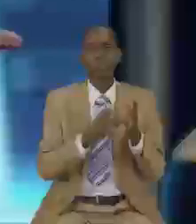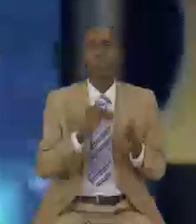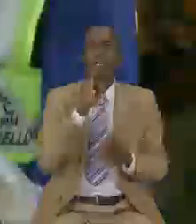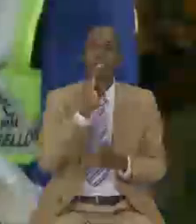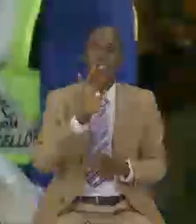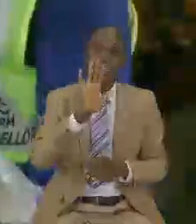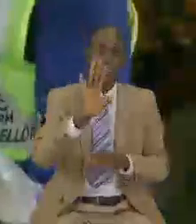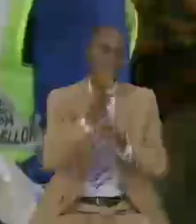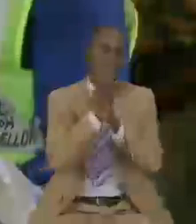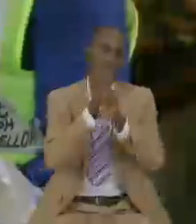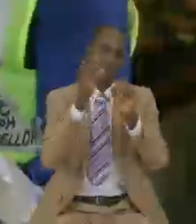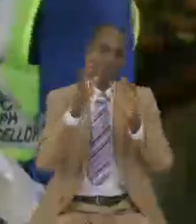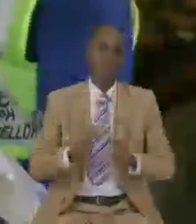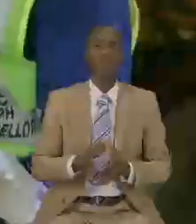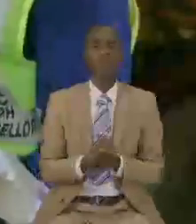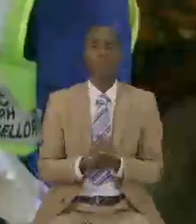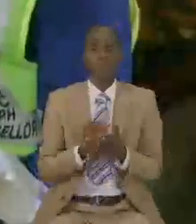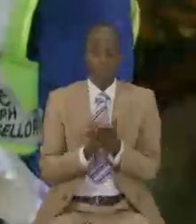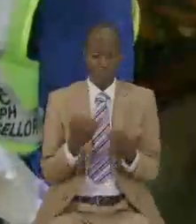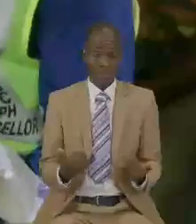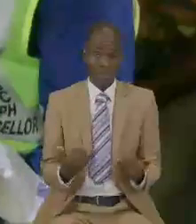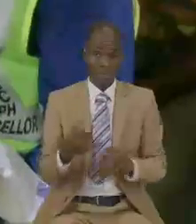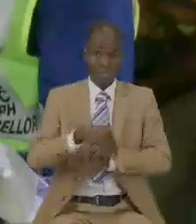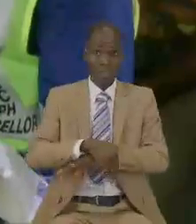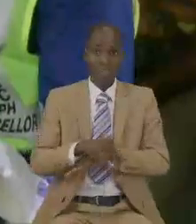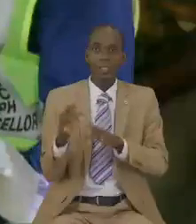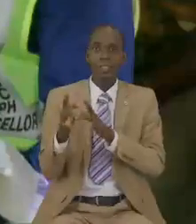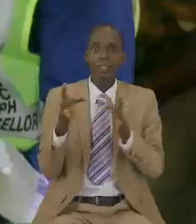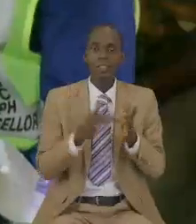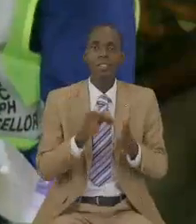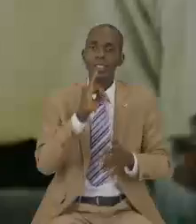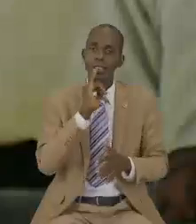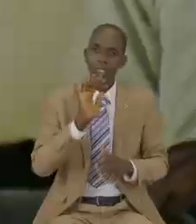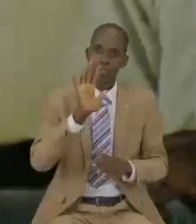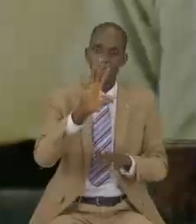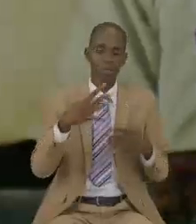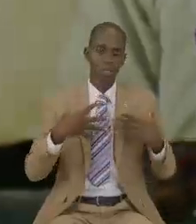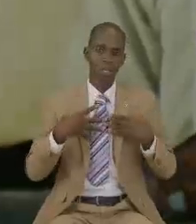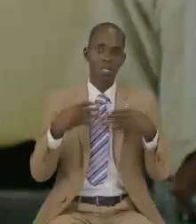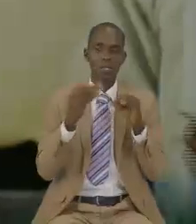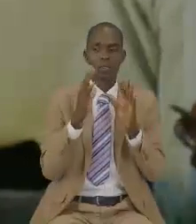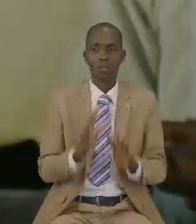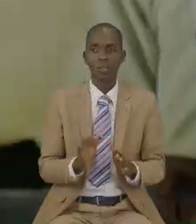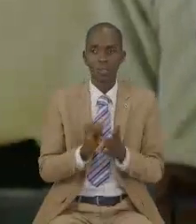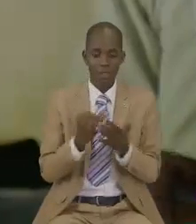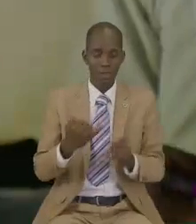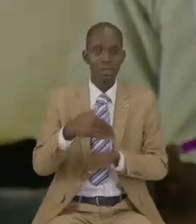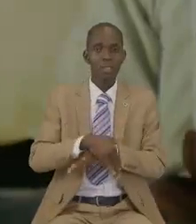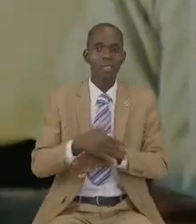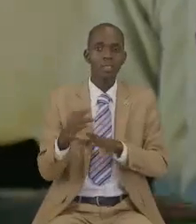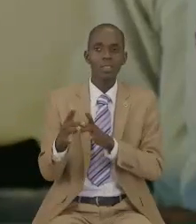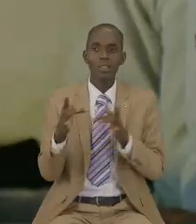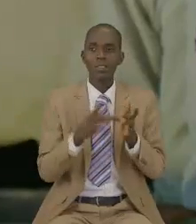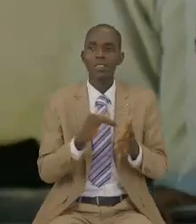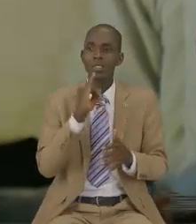Savior. That tonight Jesus is your healer. that tonight Jesus is